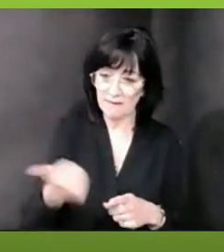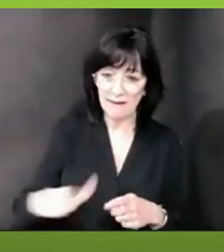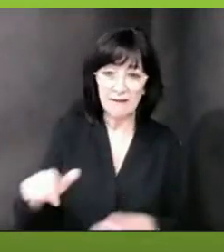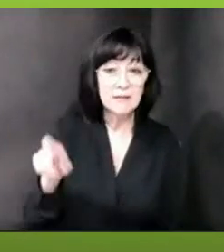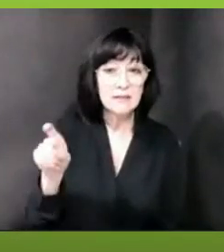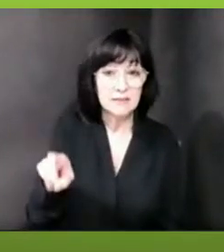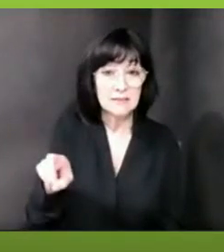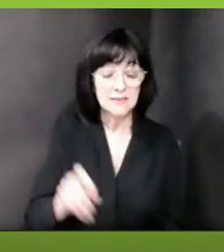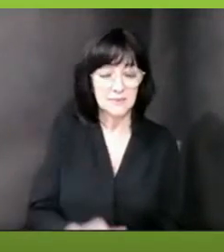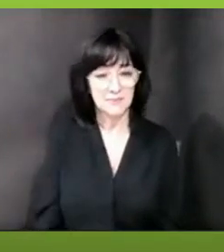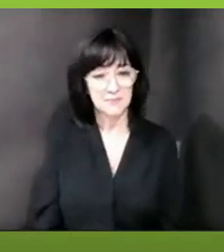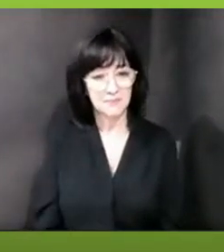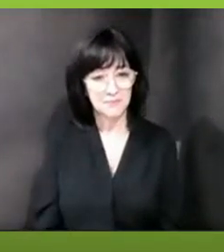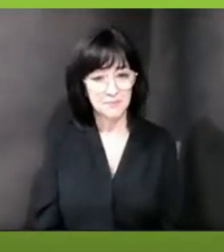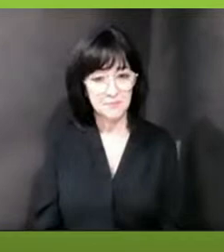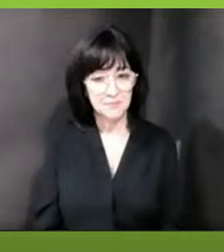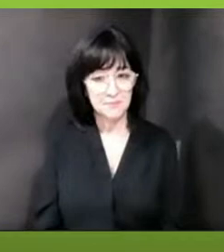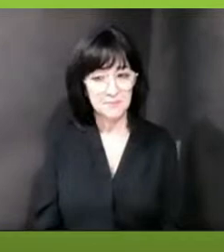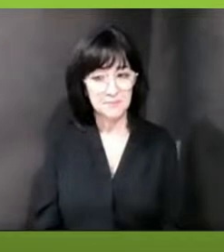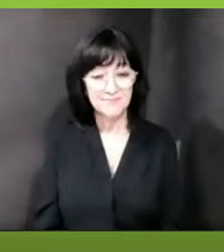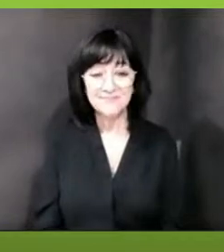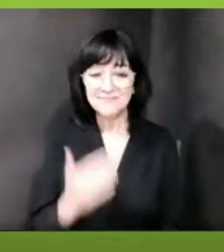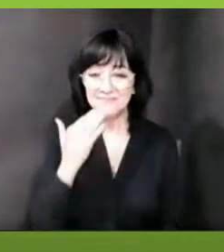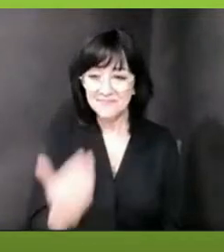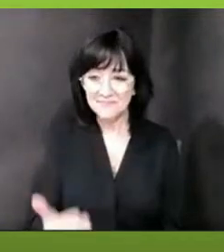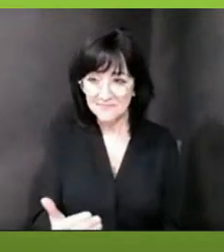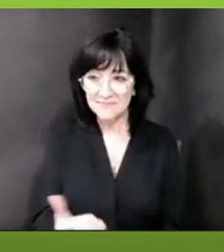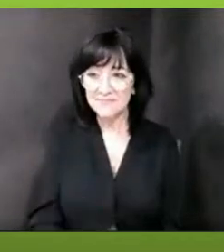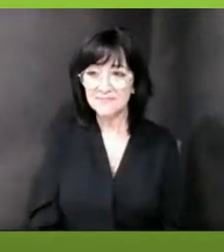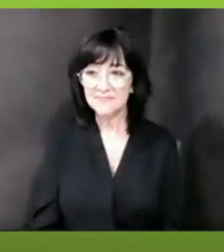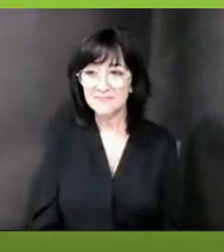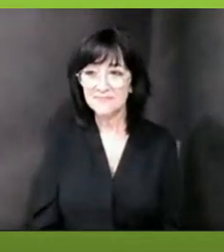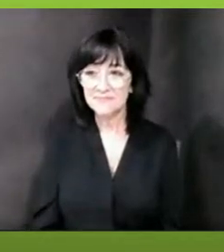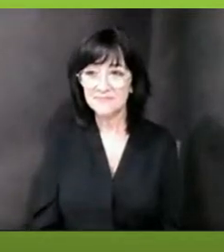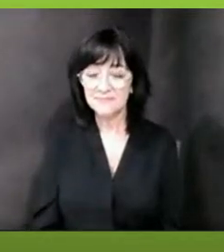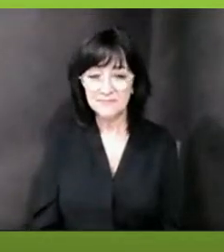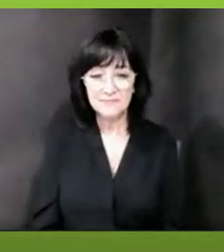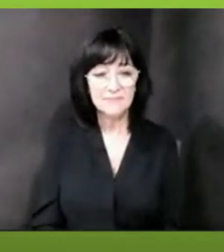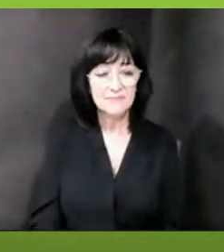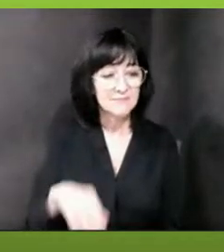Thank you. And Ramel?